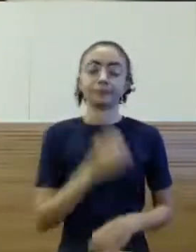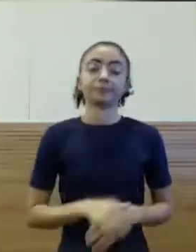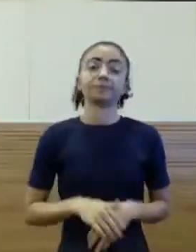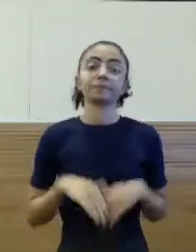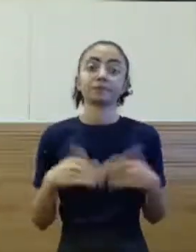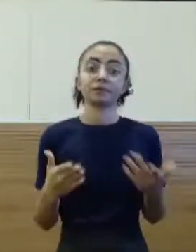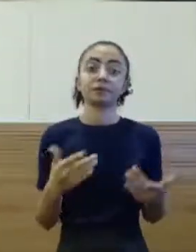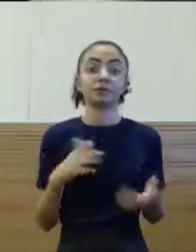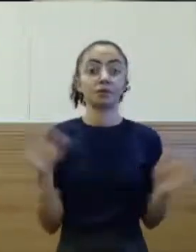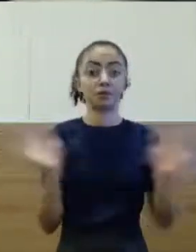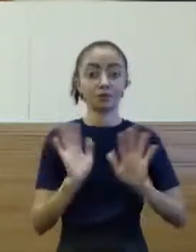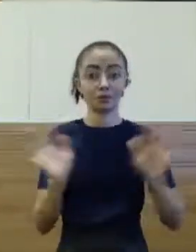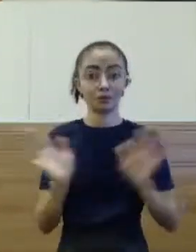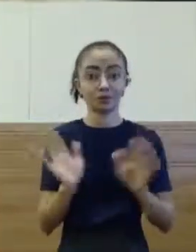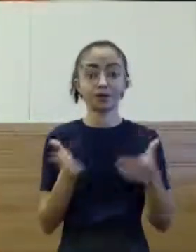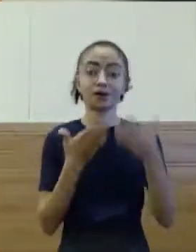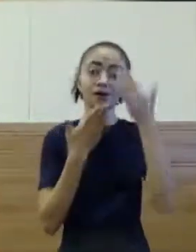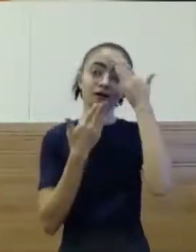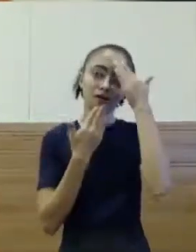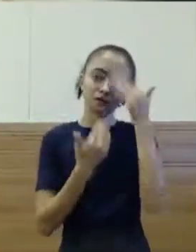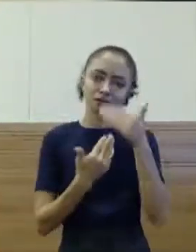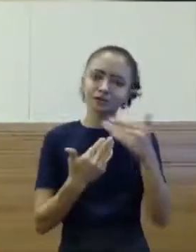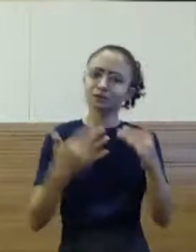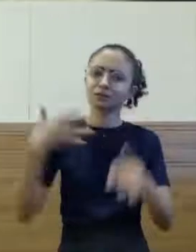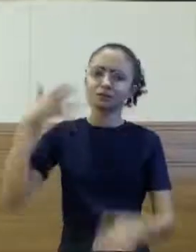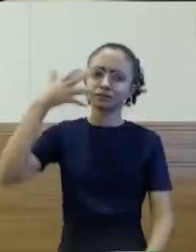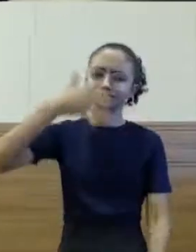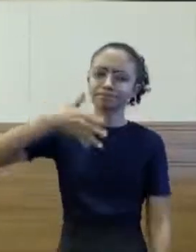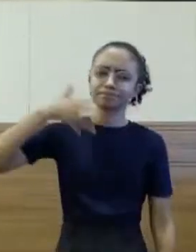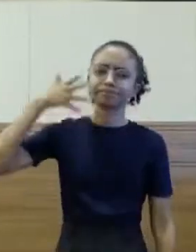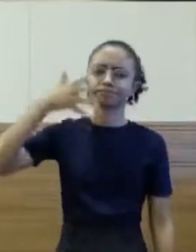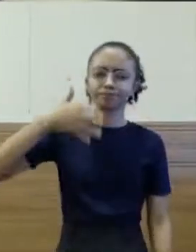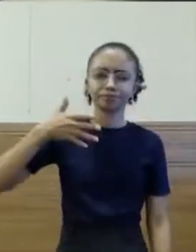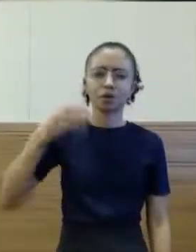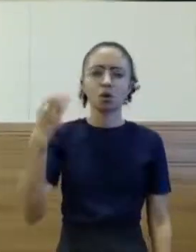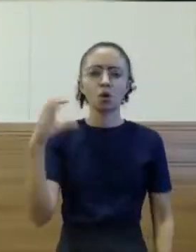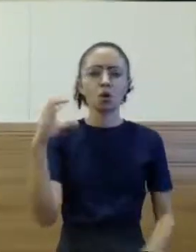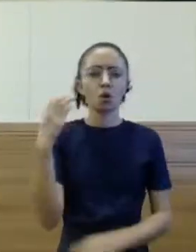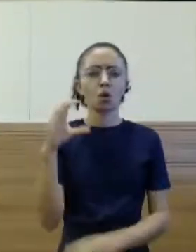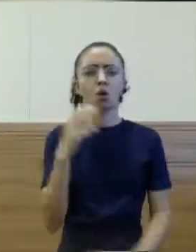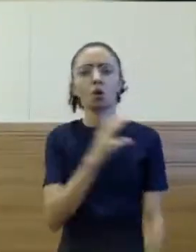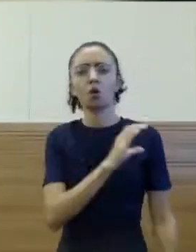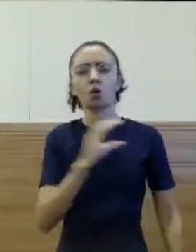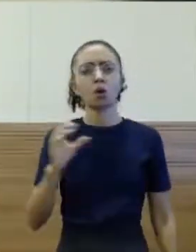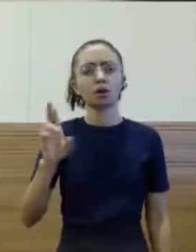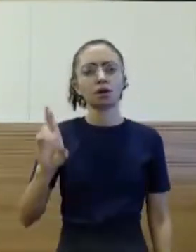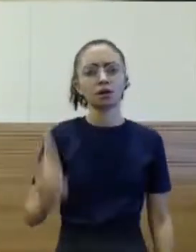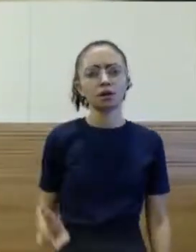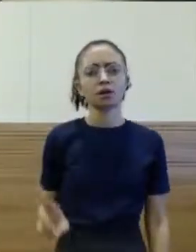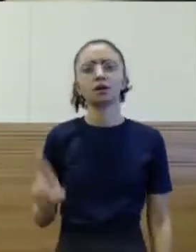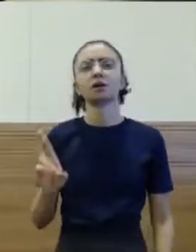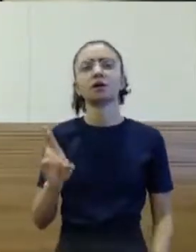Thank you. I'd like to thank you for the excellent presentations we've had from Colombia, Costa Rica,